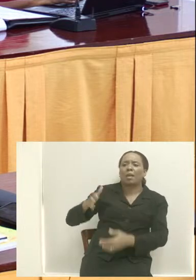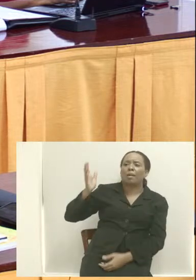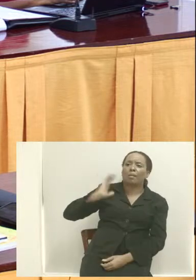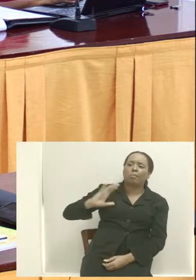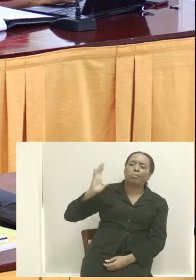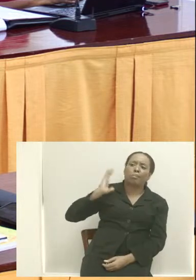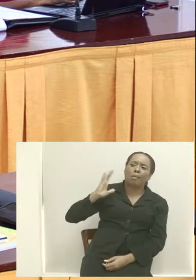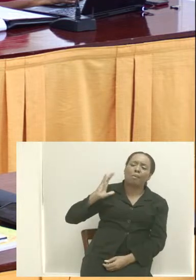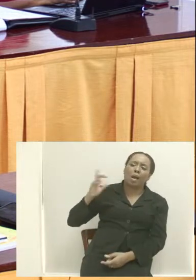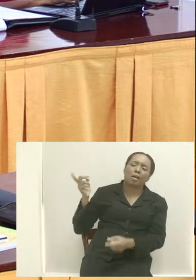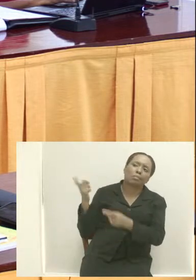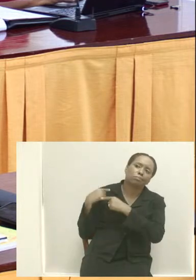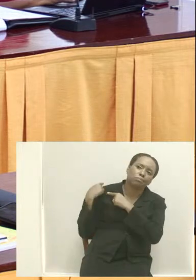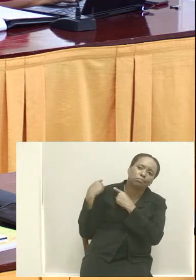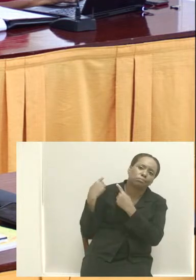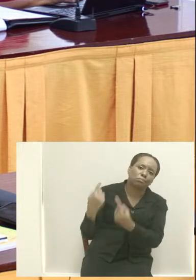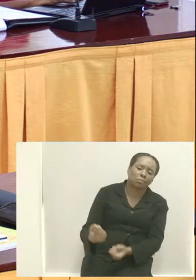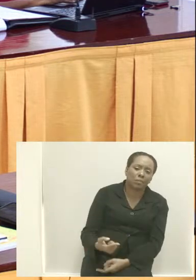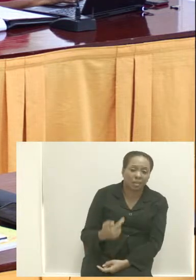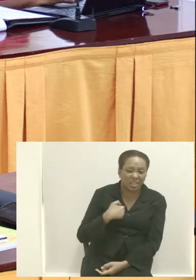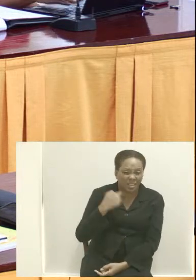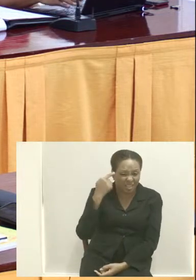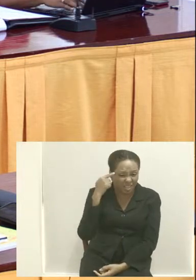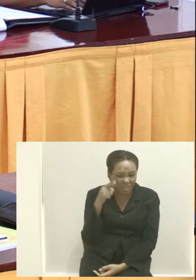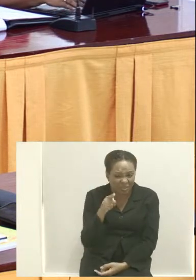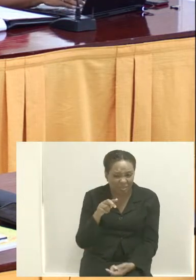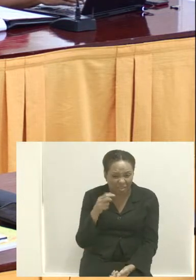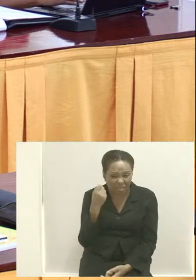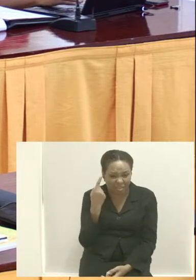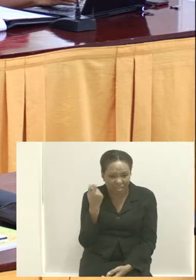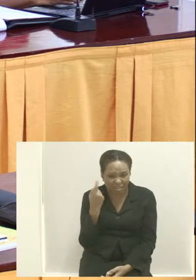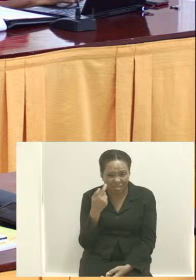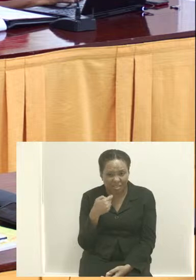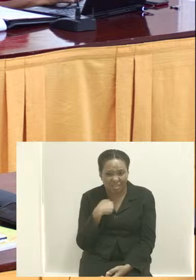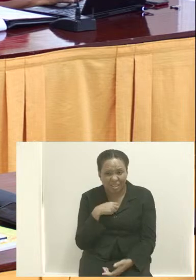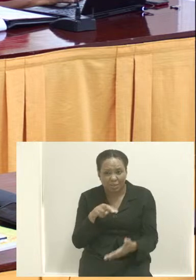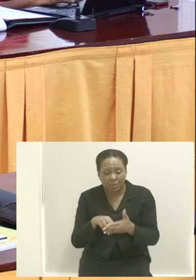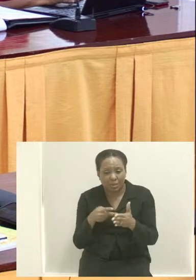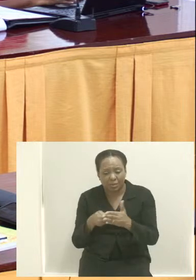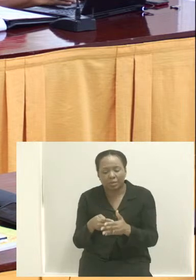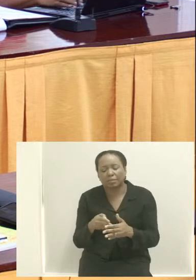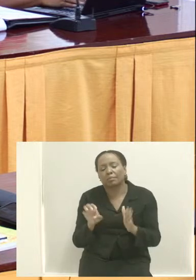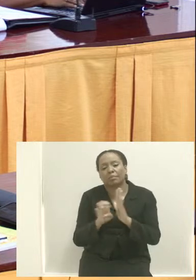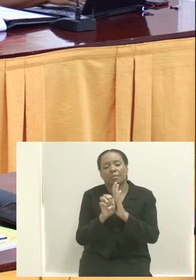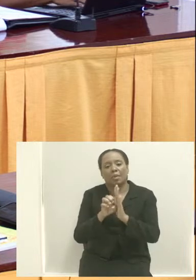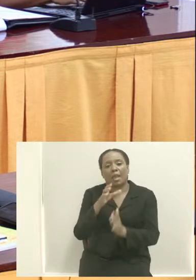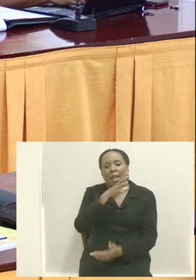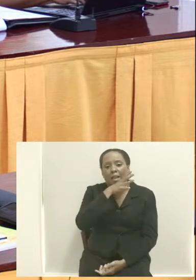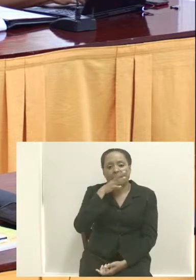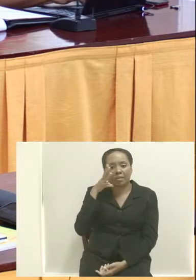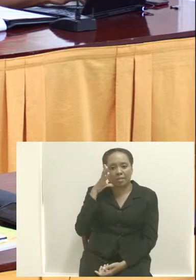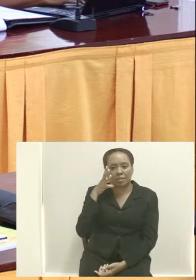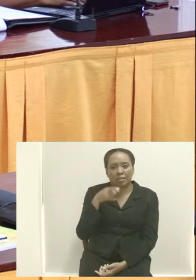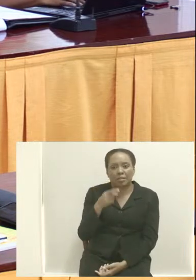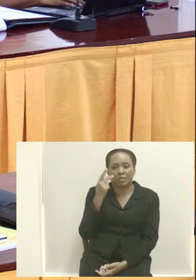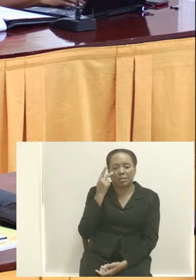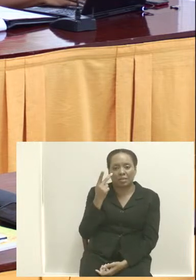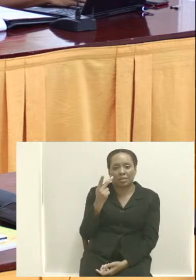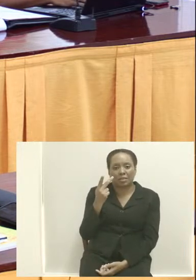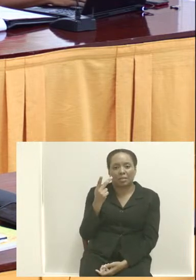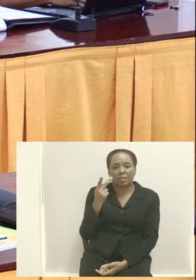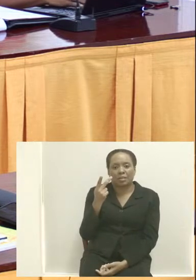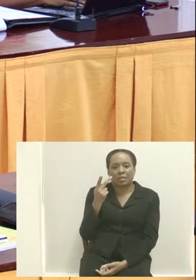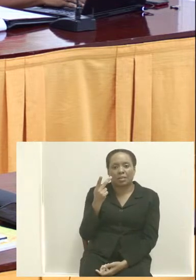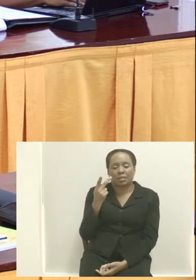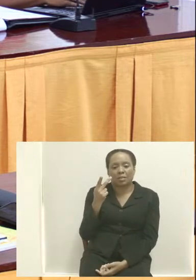what I'm saying. If you look at the agricultural sector, you will see that there are some people who from time immemorial, as far back as the memory of